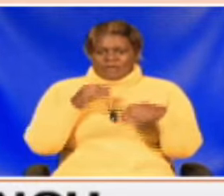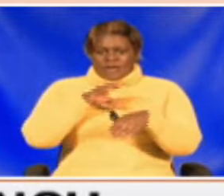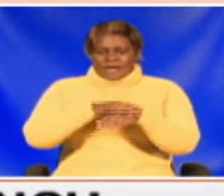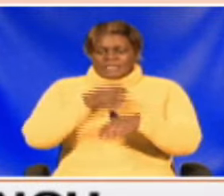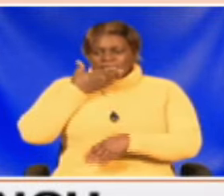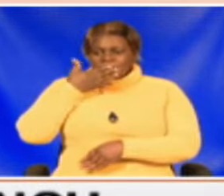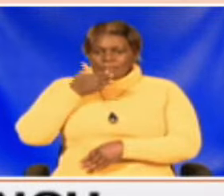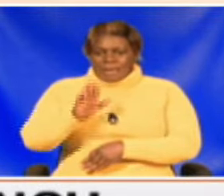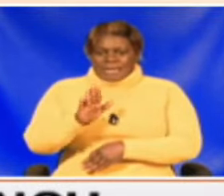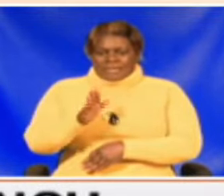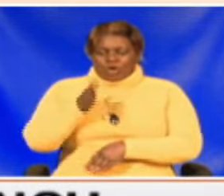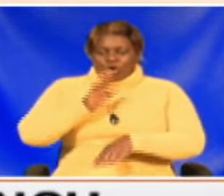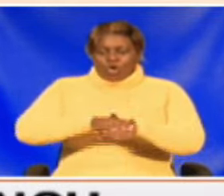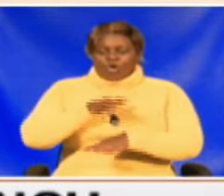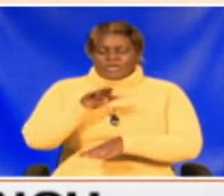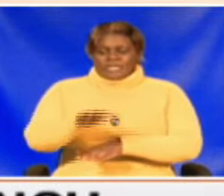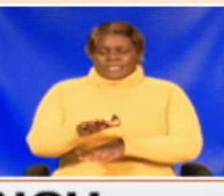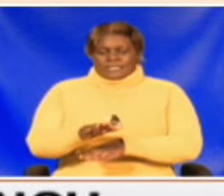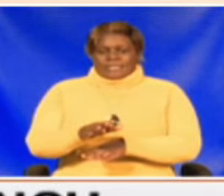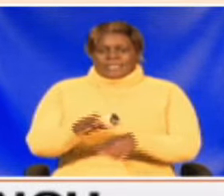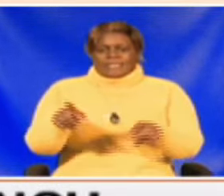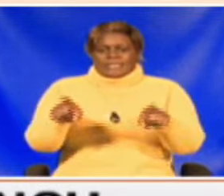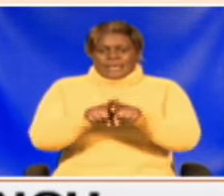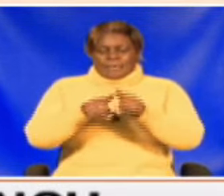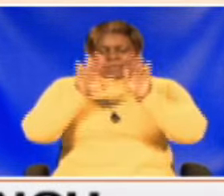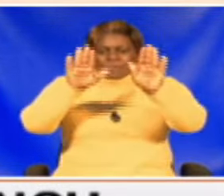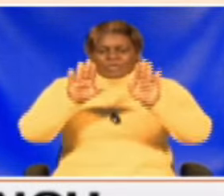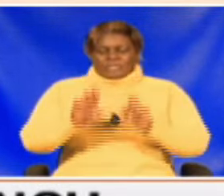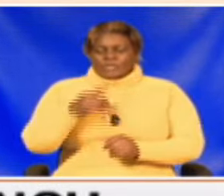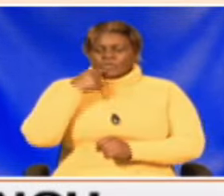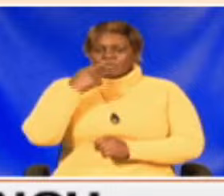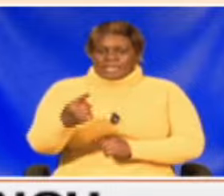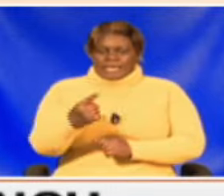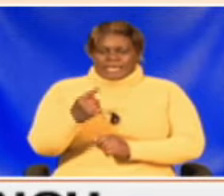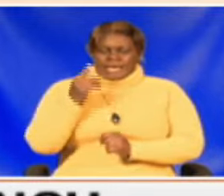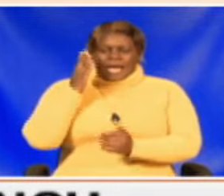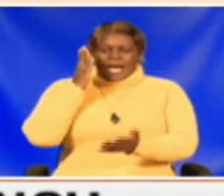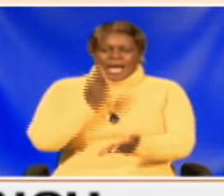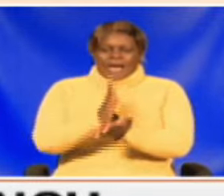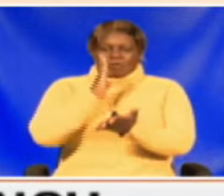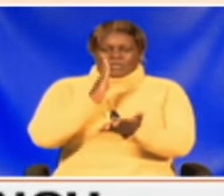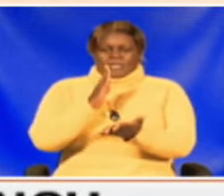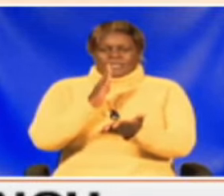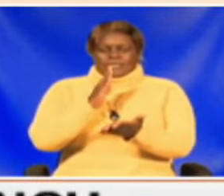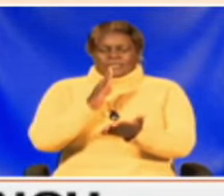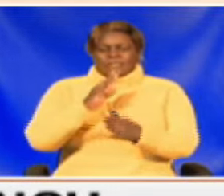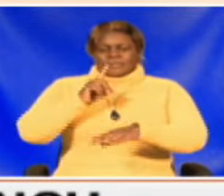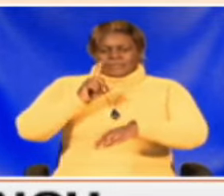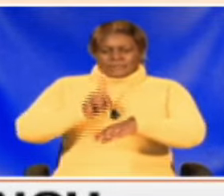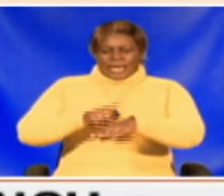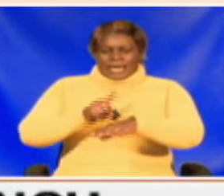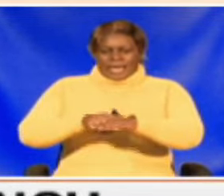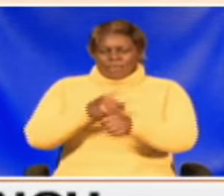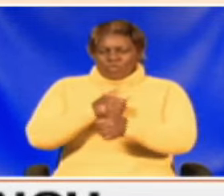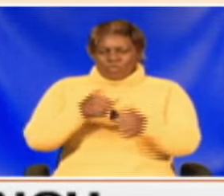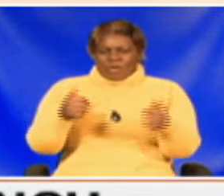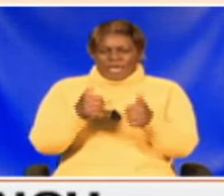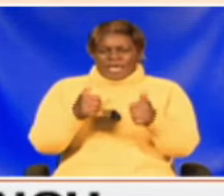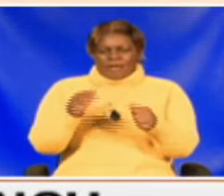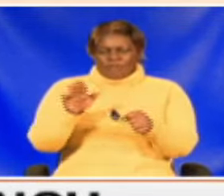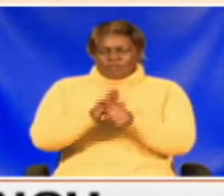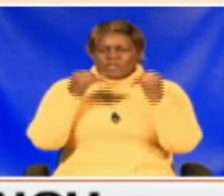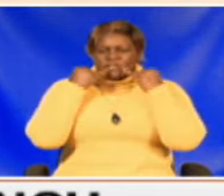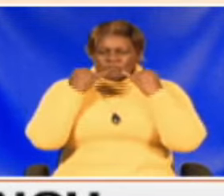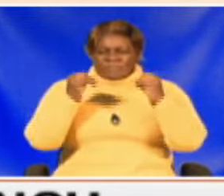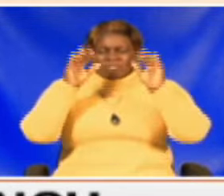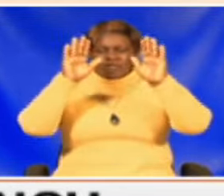feedback on it. It is imperative to note that accurate, reliable, timely, and comparable data